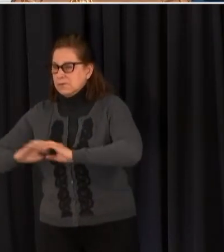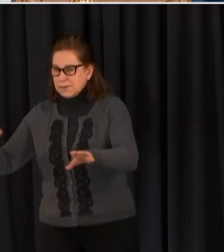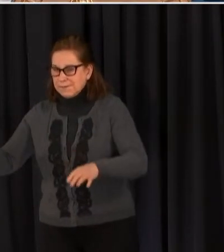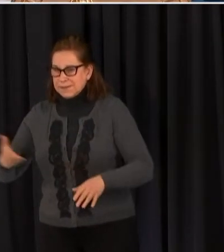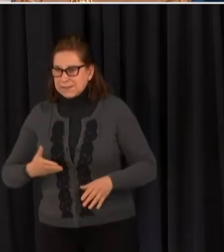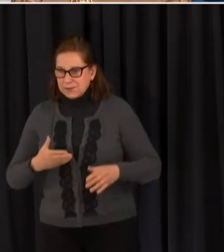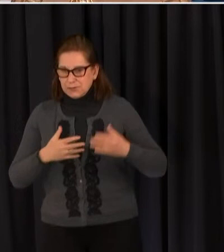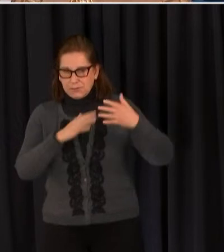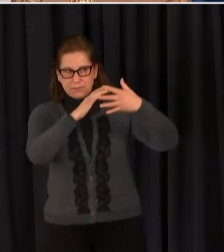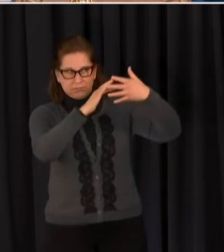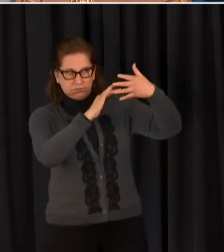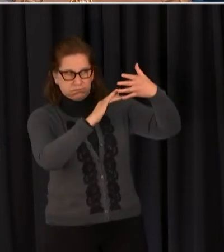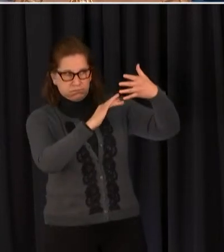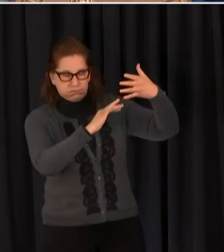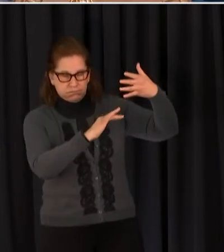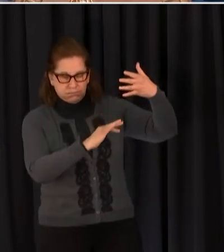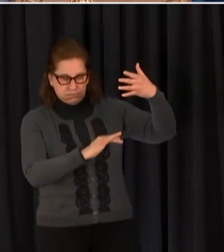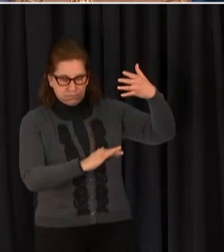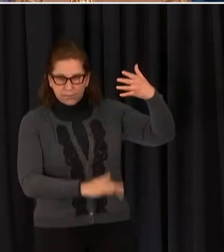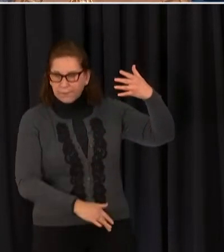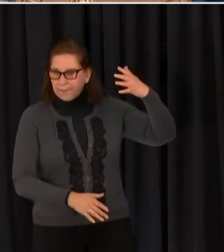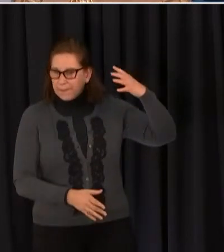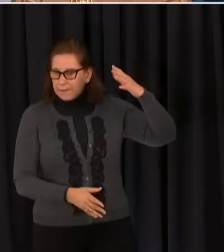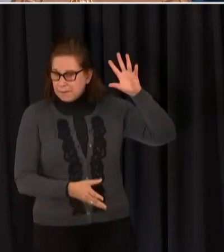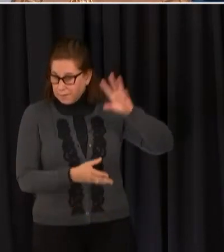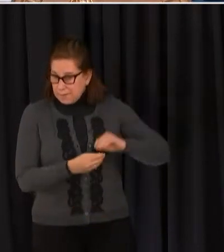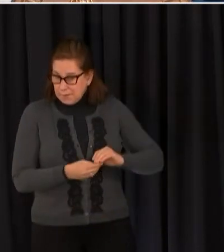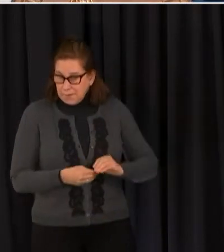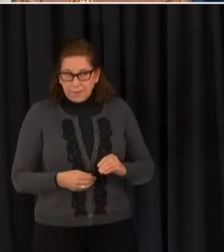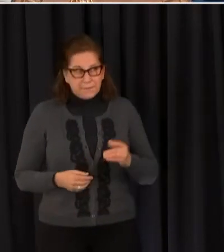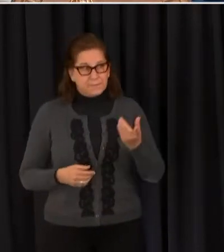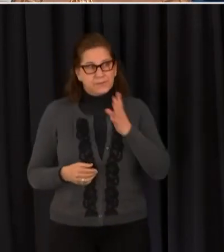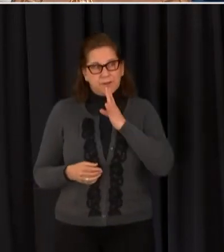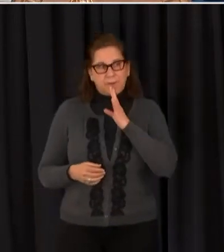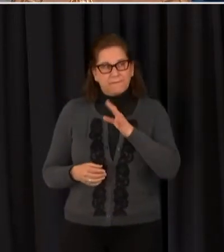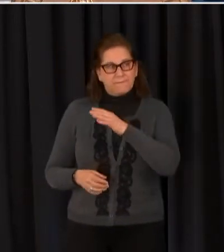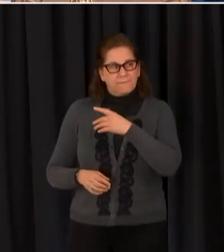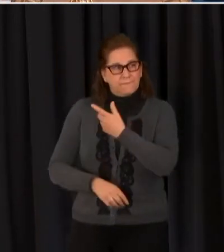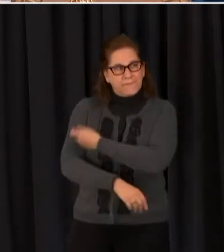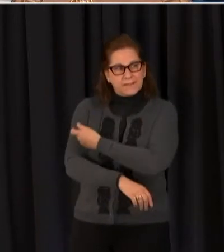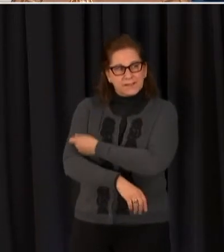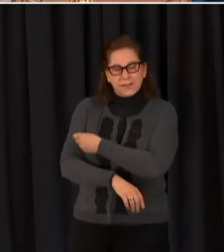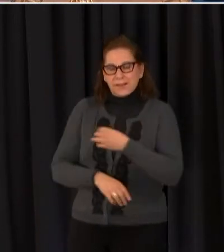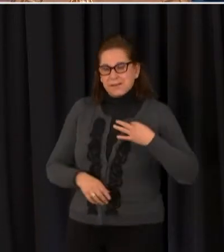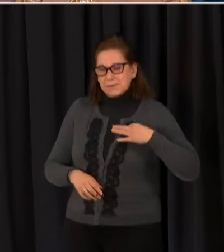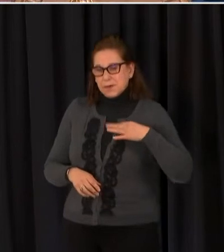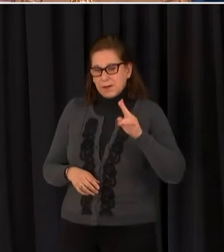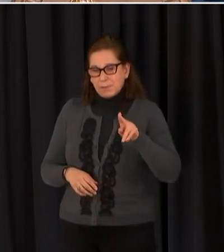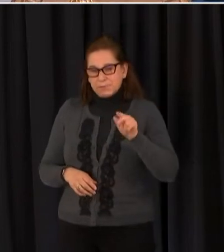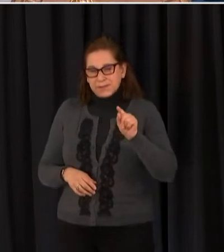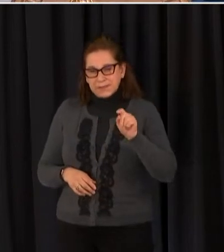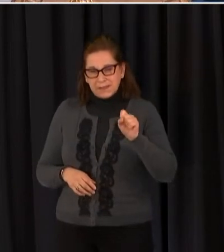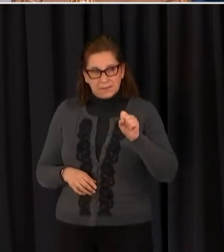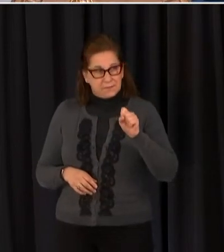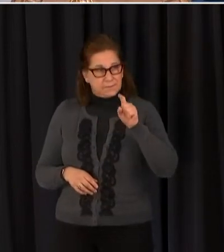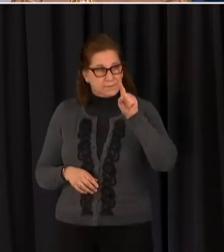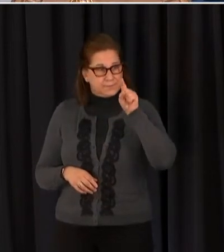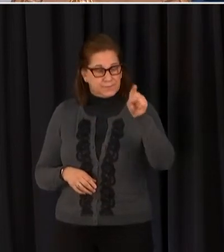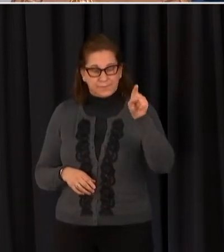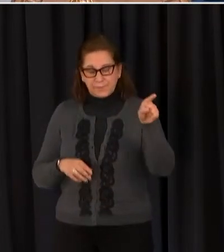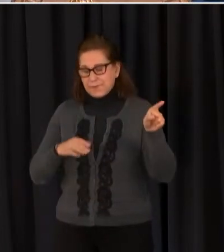week. So now I want to ask Dr. Nesbitt to talk about updates to